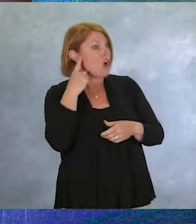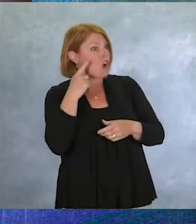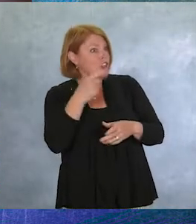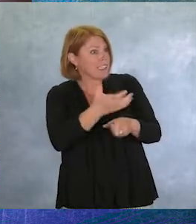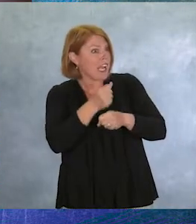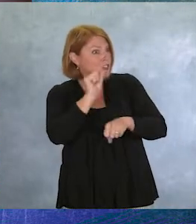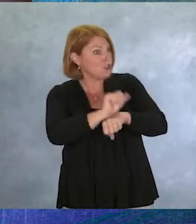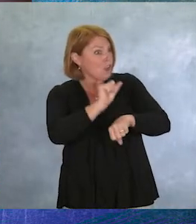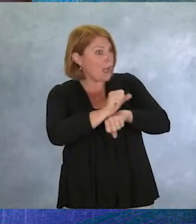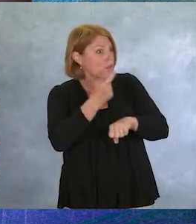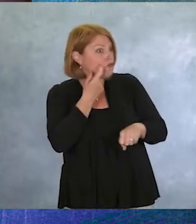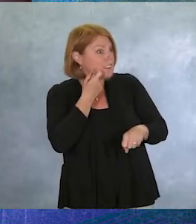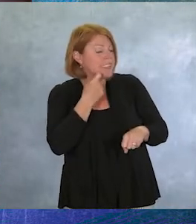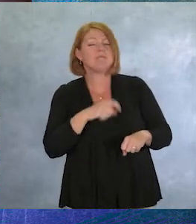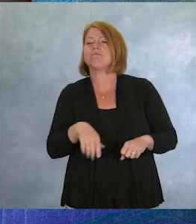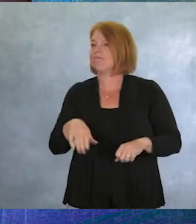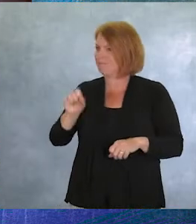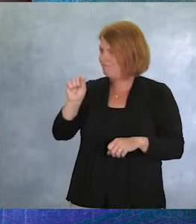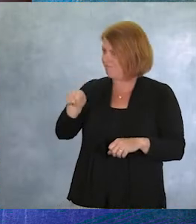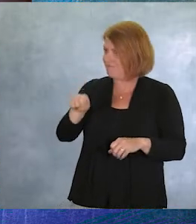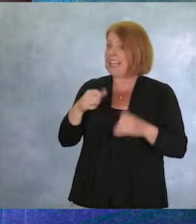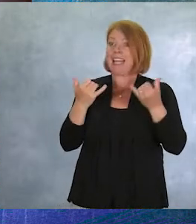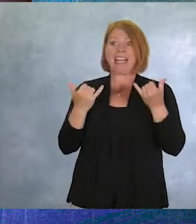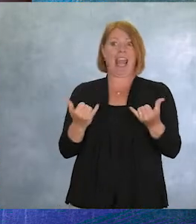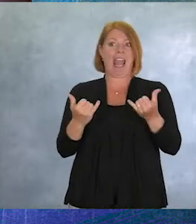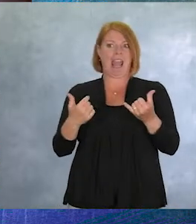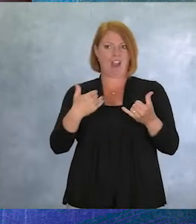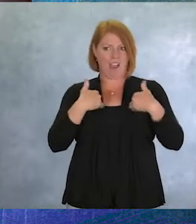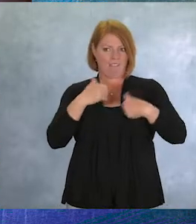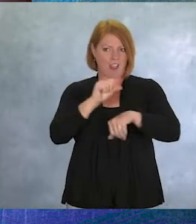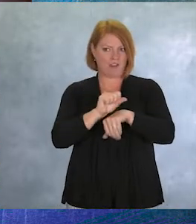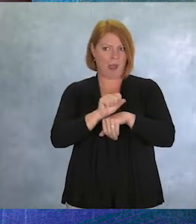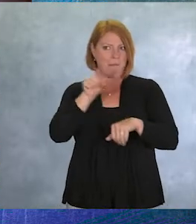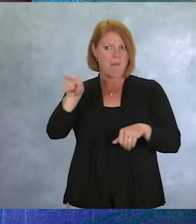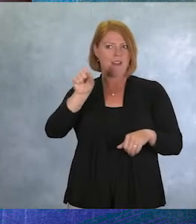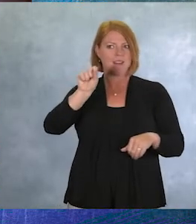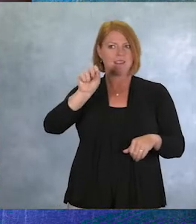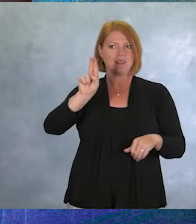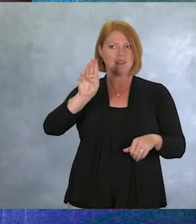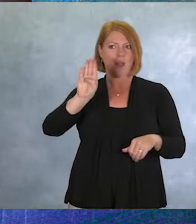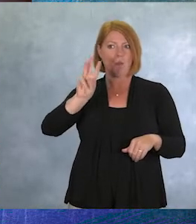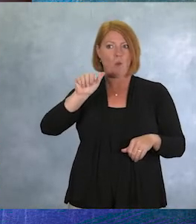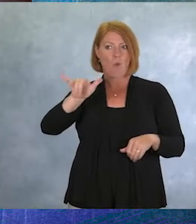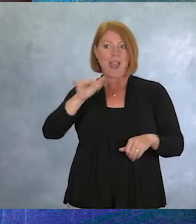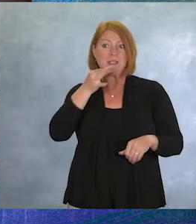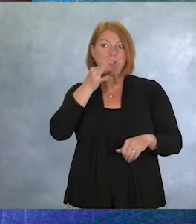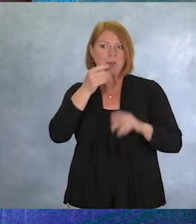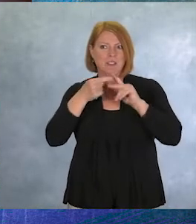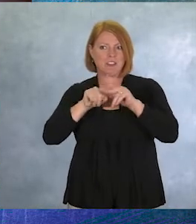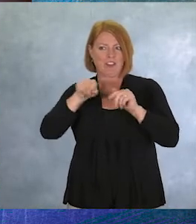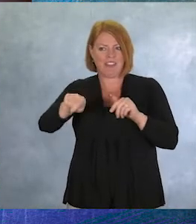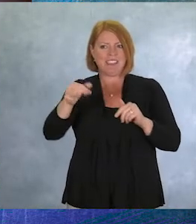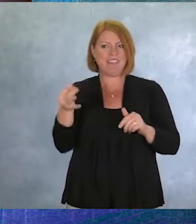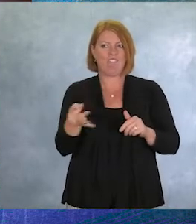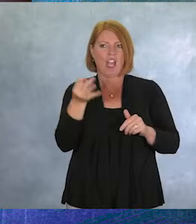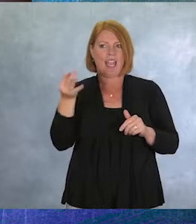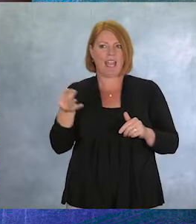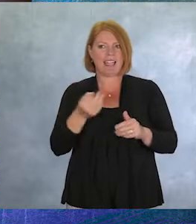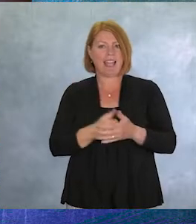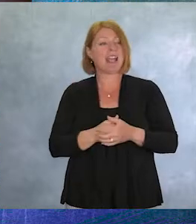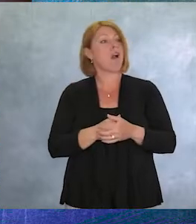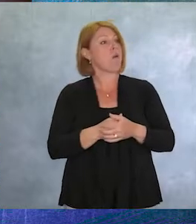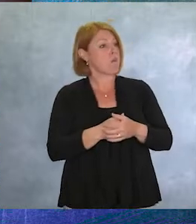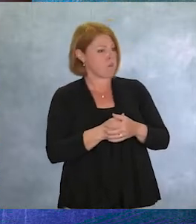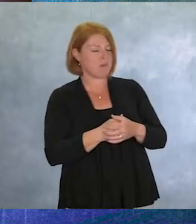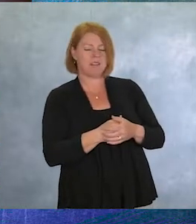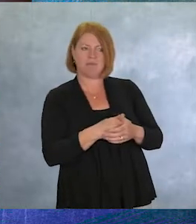job. Yes. I'm now employed at a Subway. My first day starts this Friday. Which I can